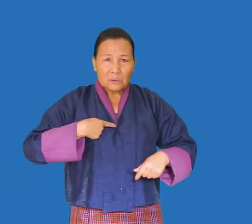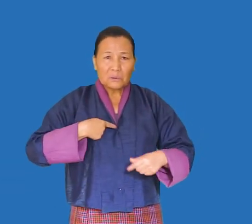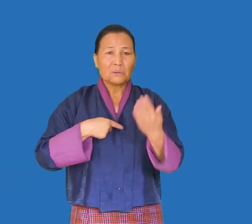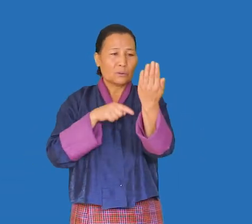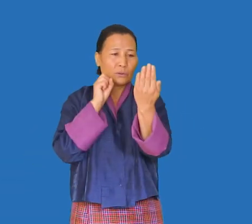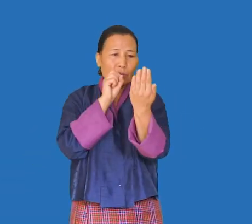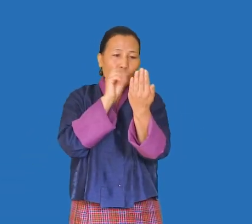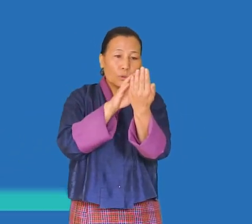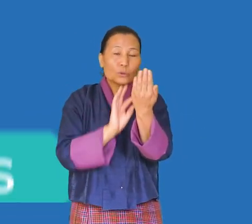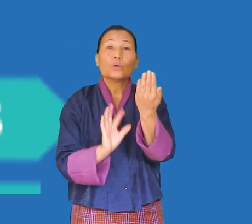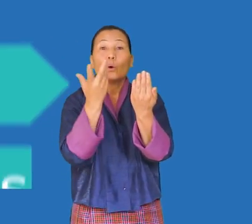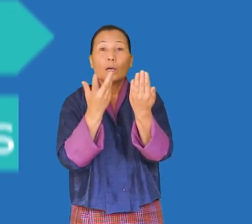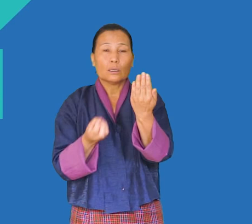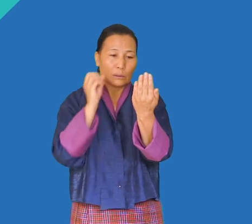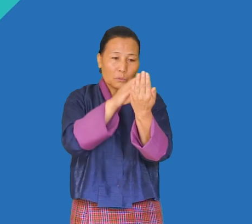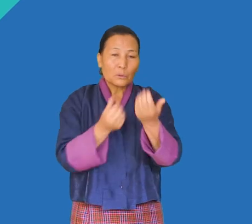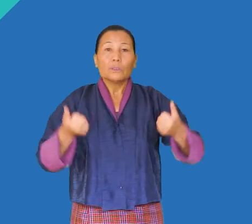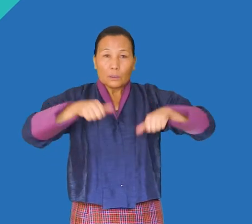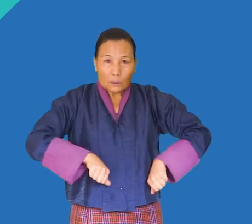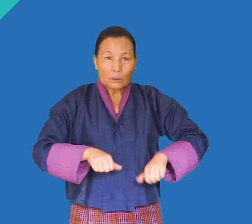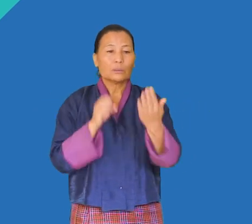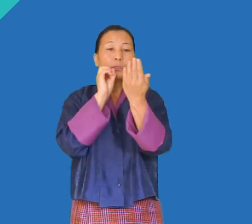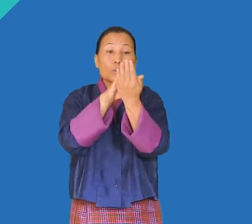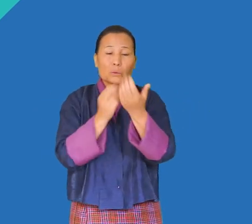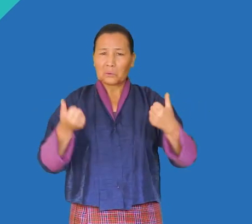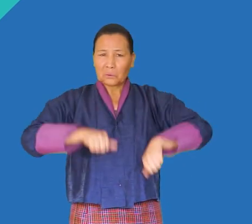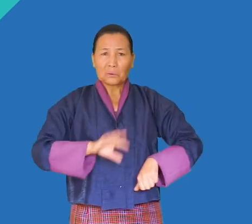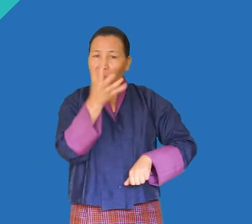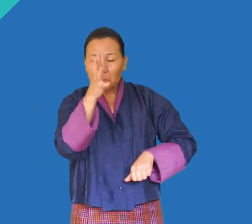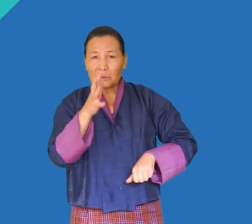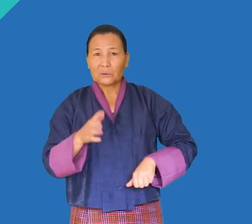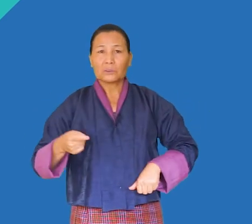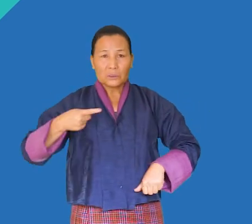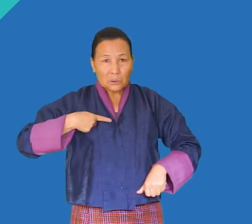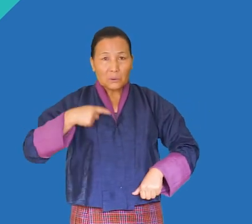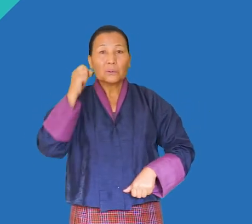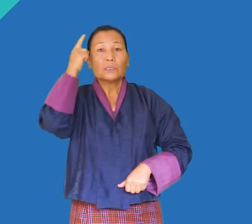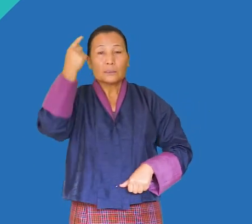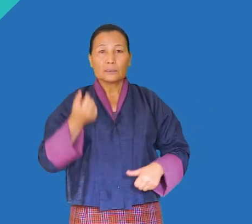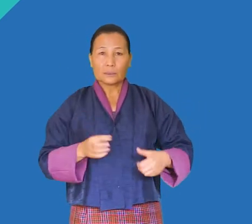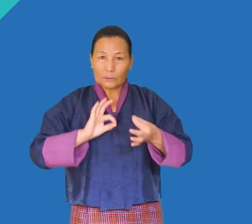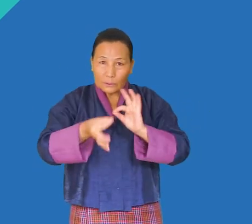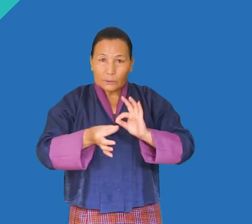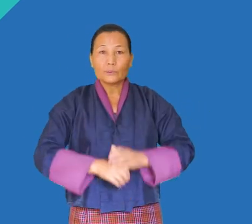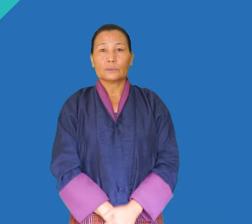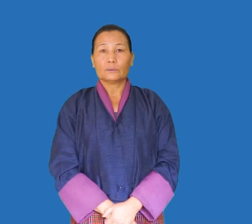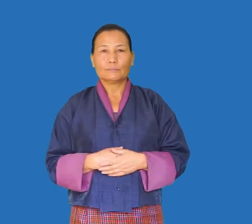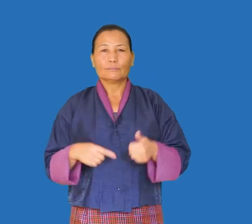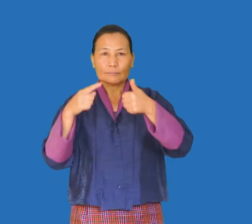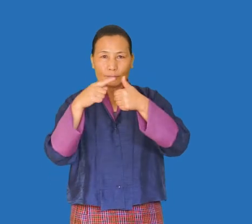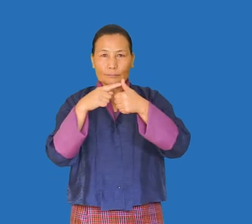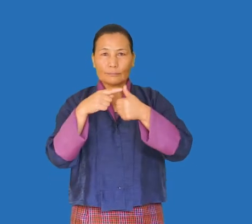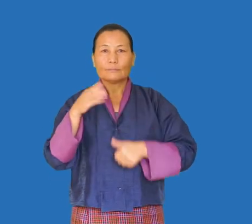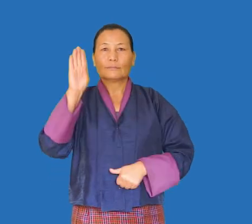is the best, and here are some guidelines on how you can use social media responsibly.